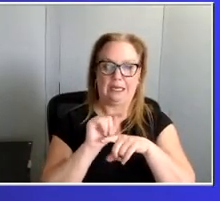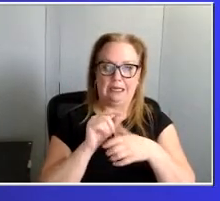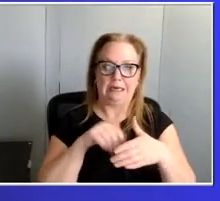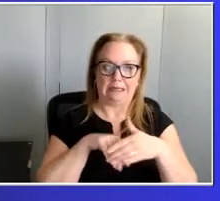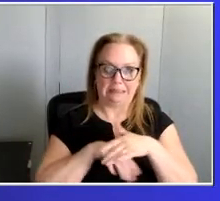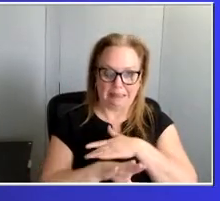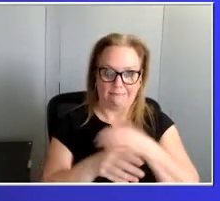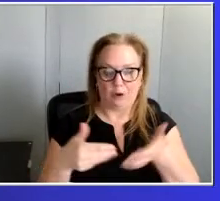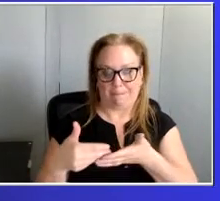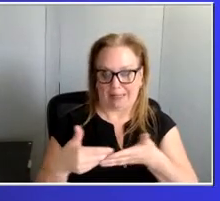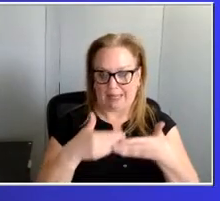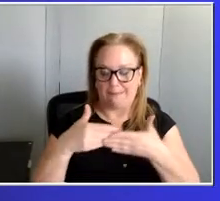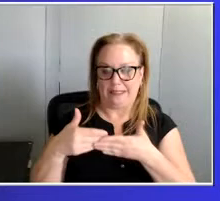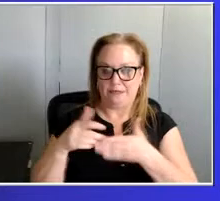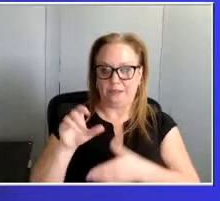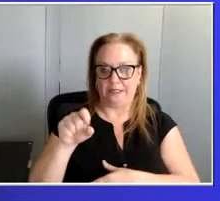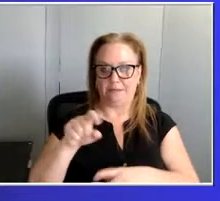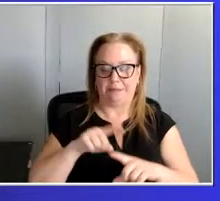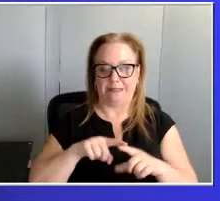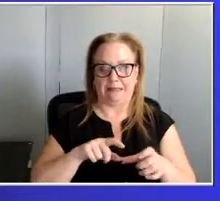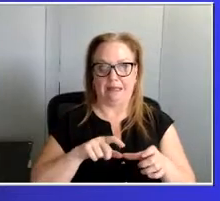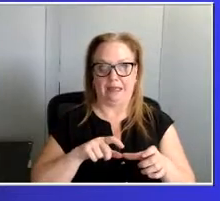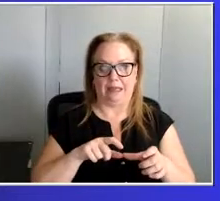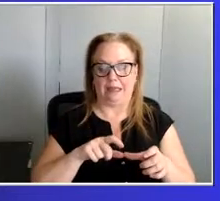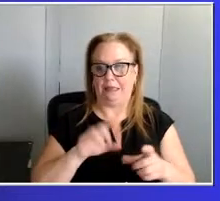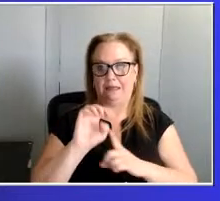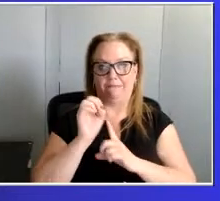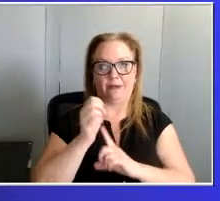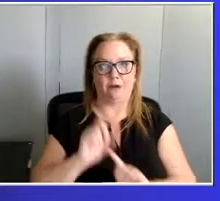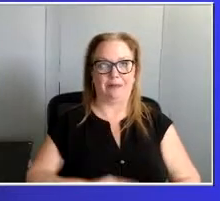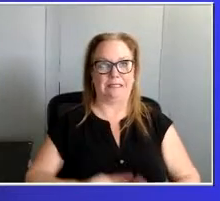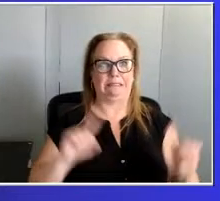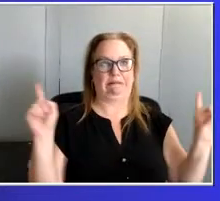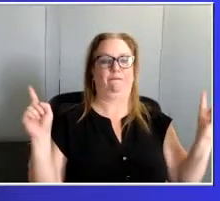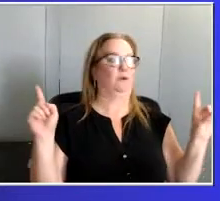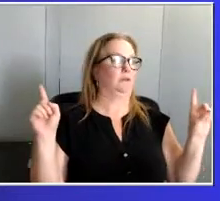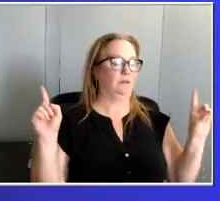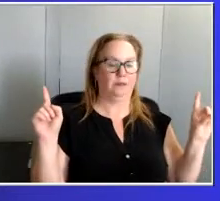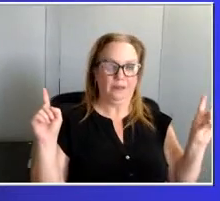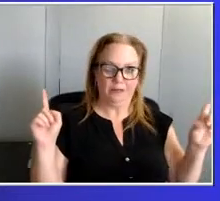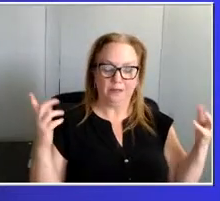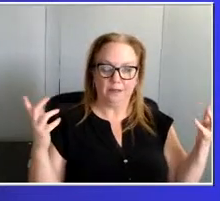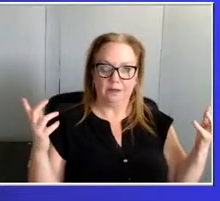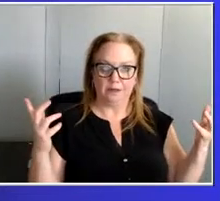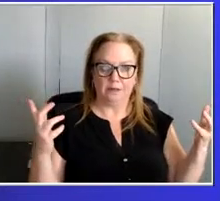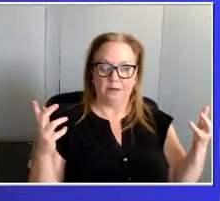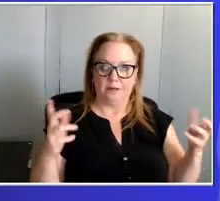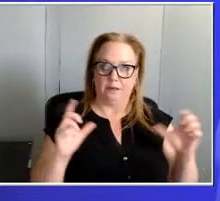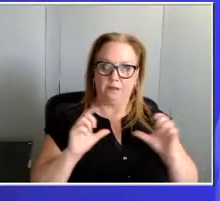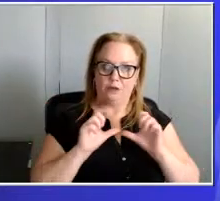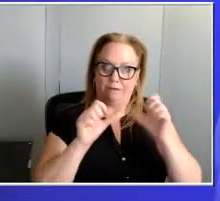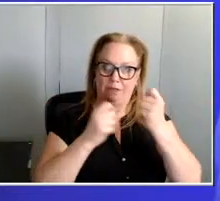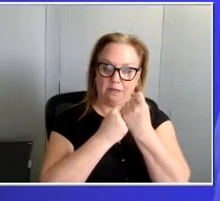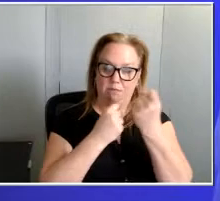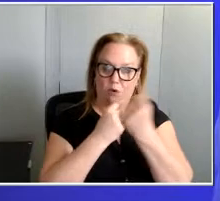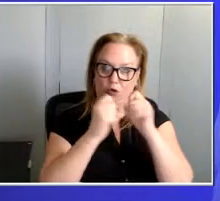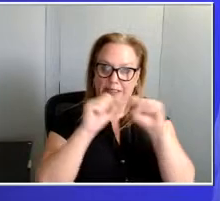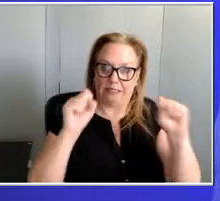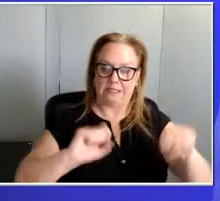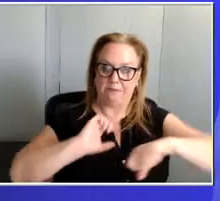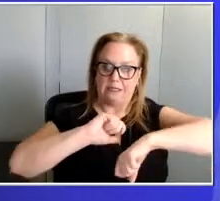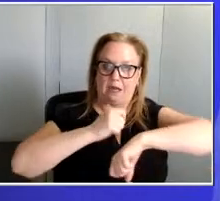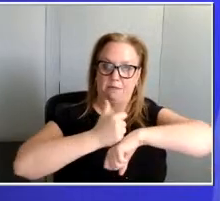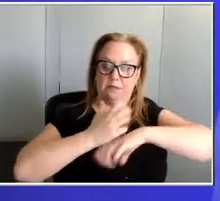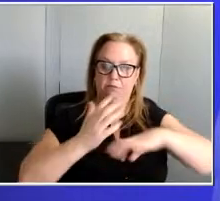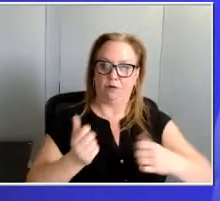babies, but then they get out and the environment's different, right? And so do you have the support systems in place to